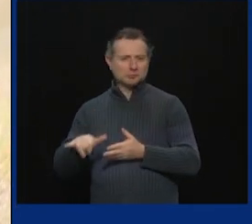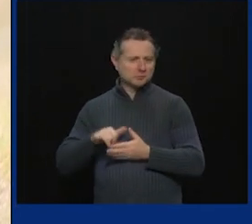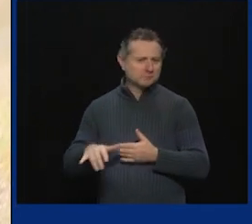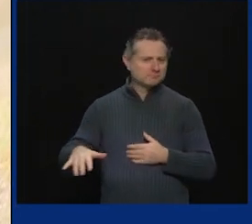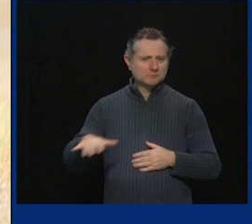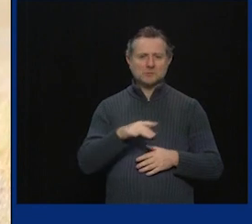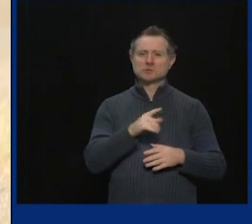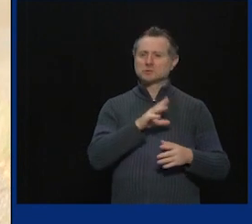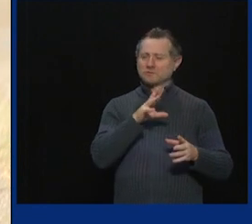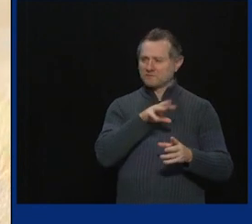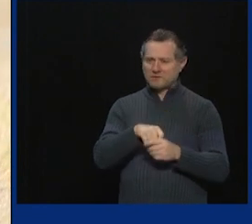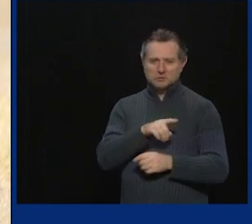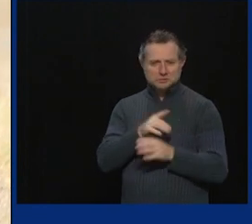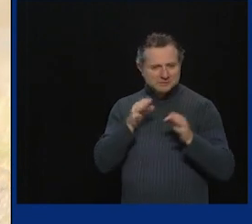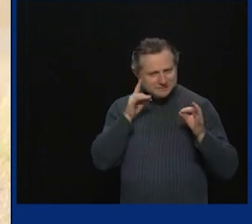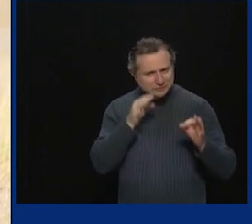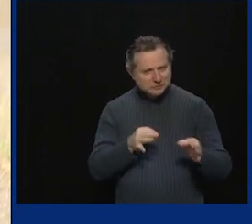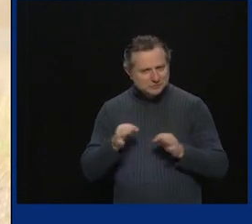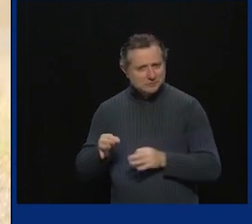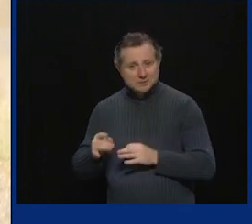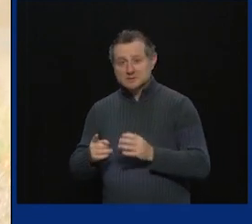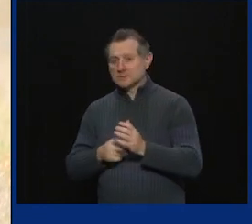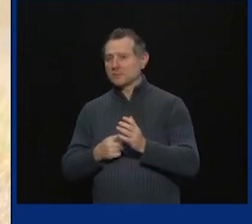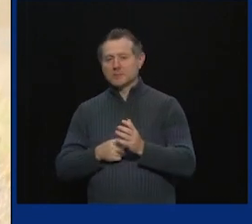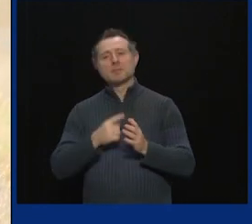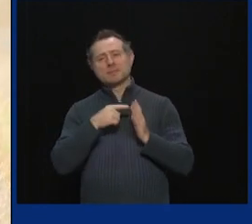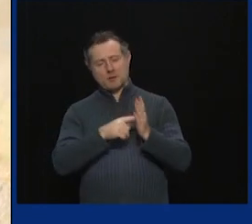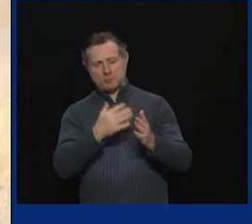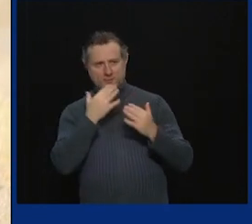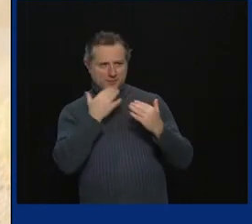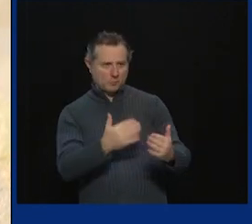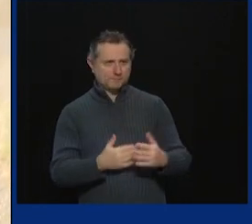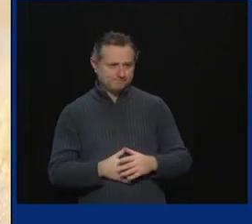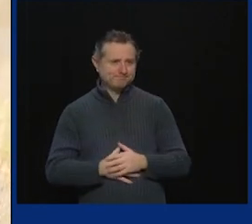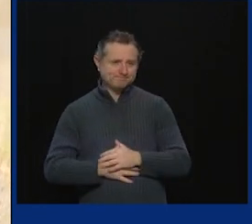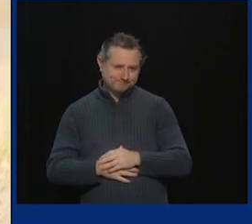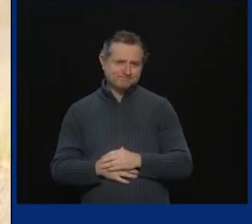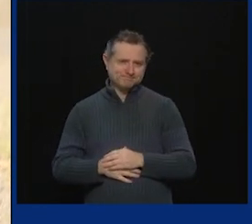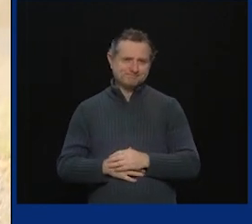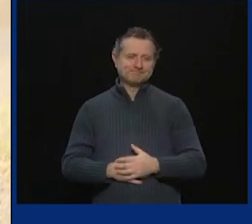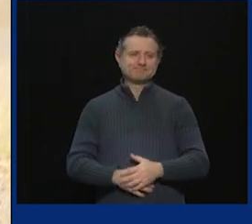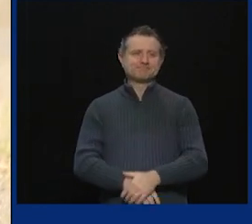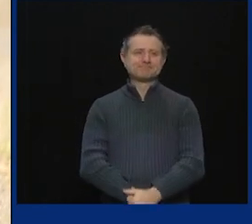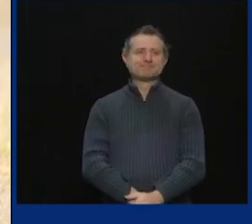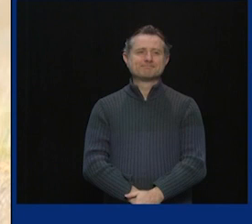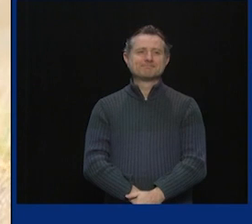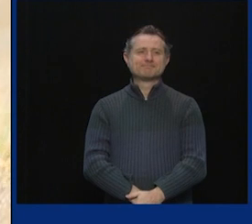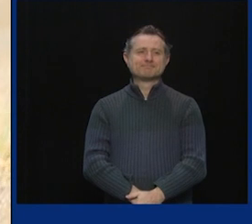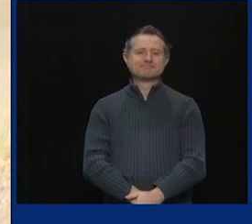Today is an example of this. Thank you. Today, though,